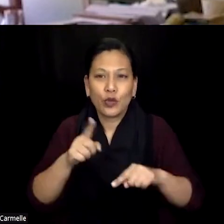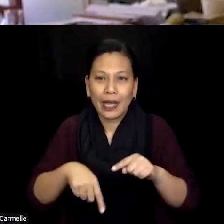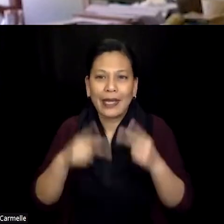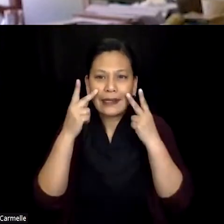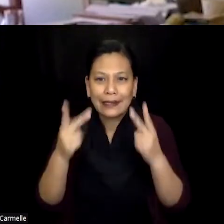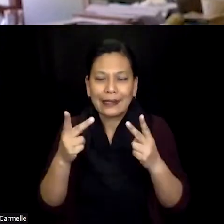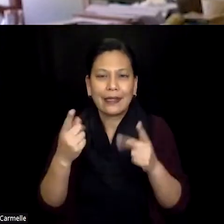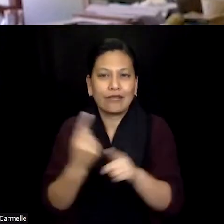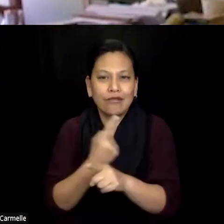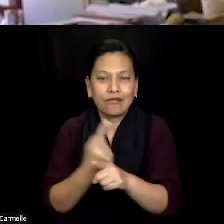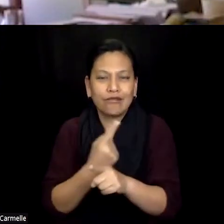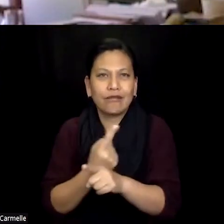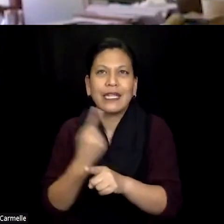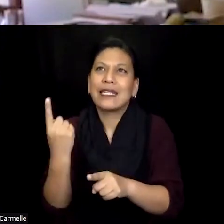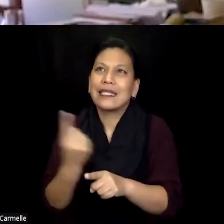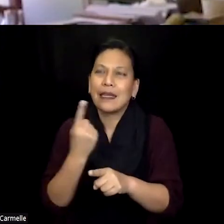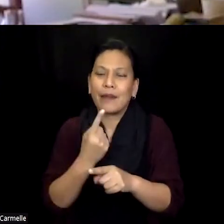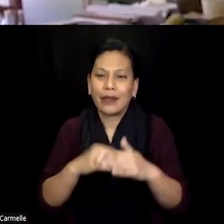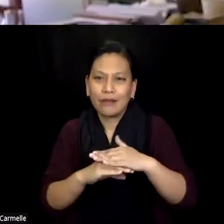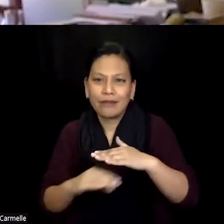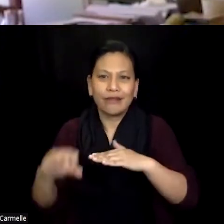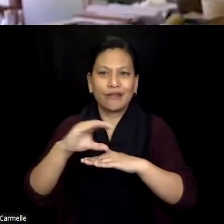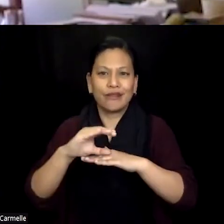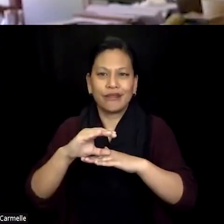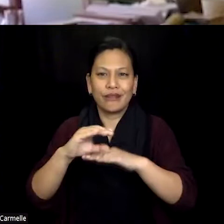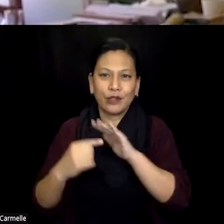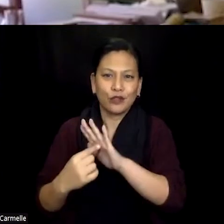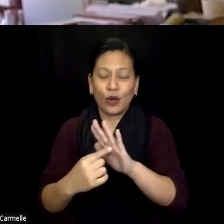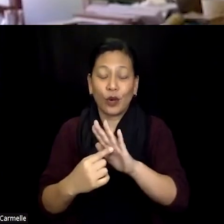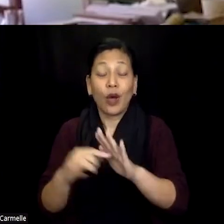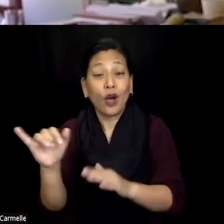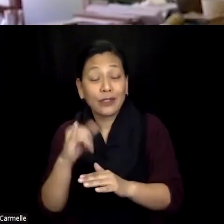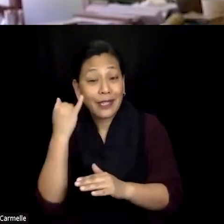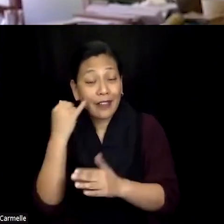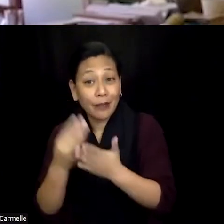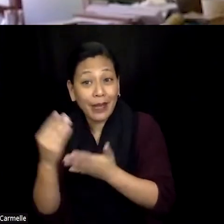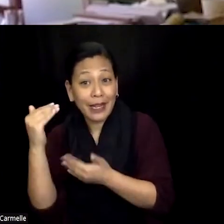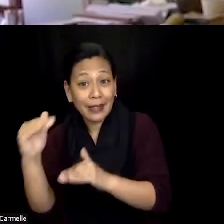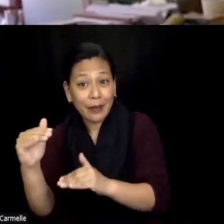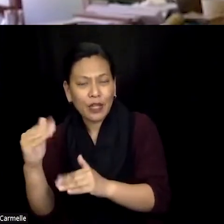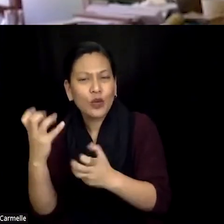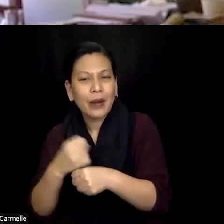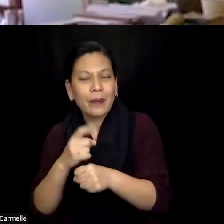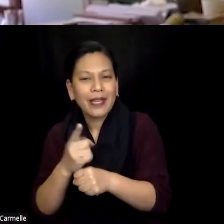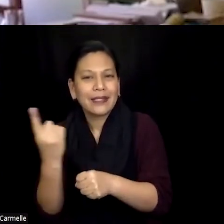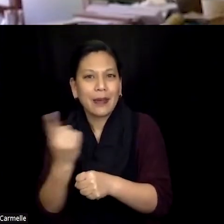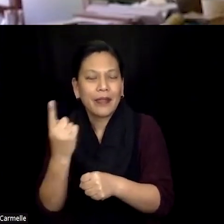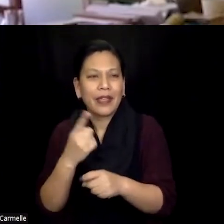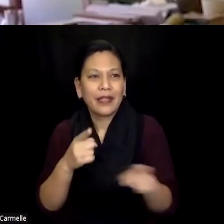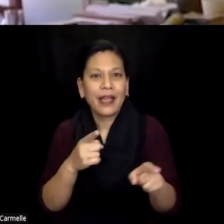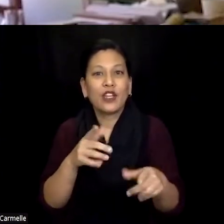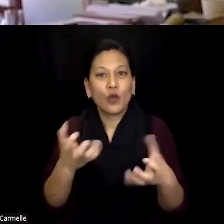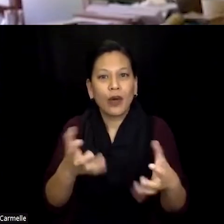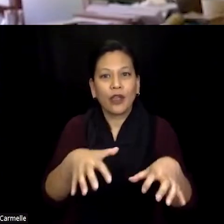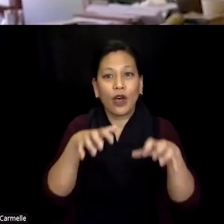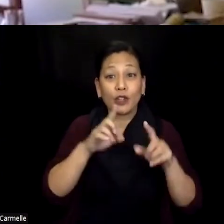incredibly important. Making something subversive and making something, if you don't have money where the audience can go, I can't believe they